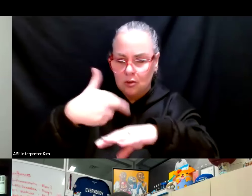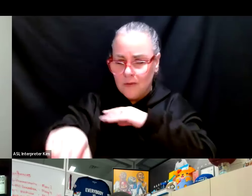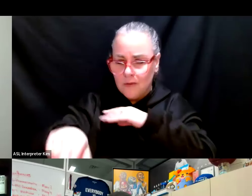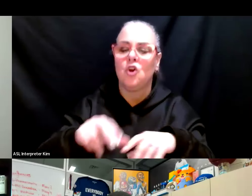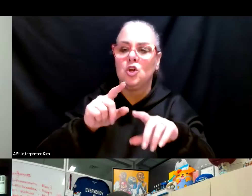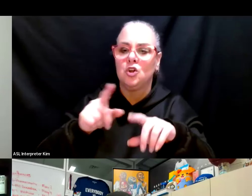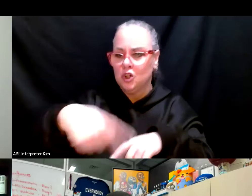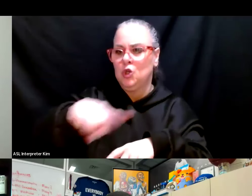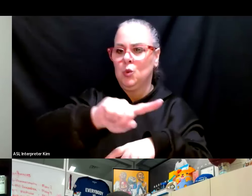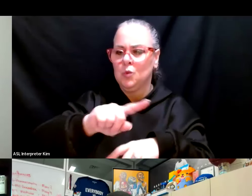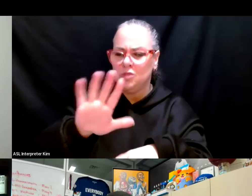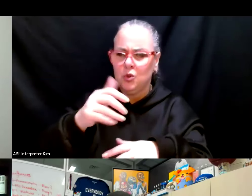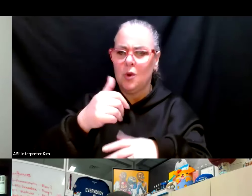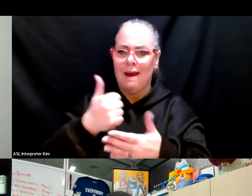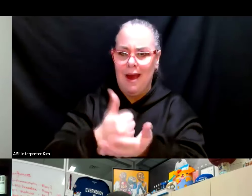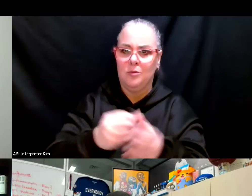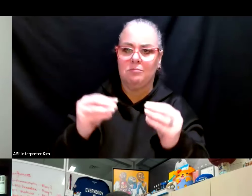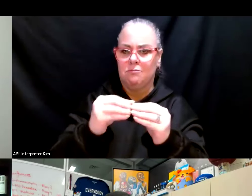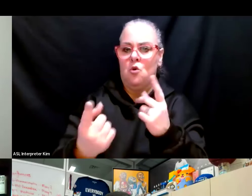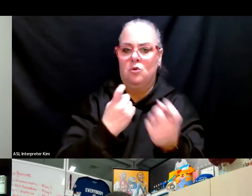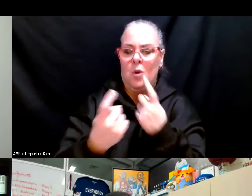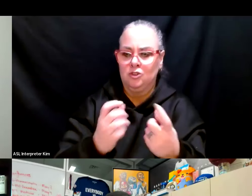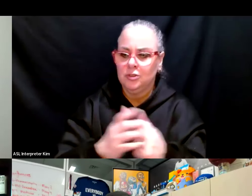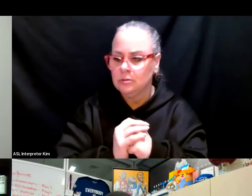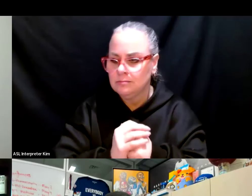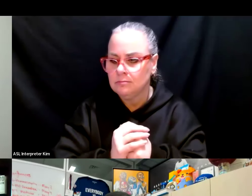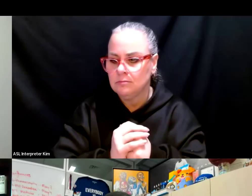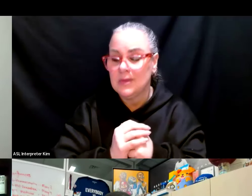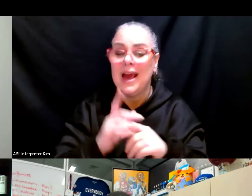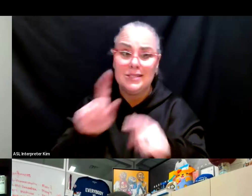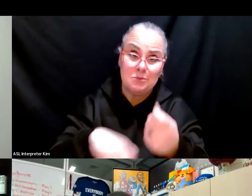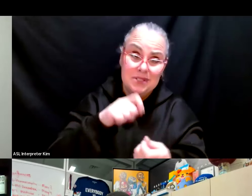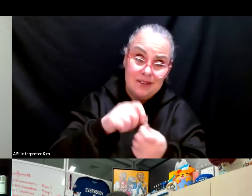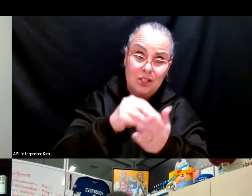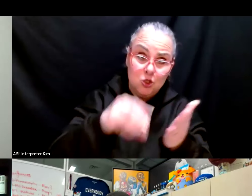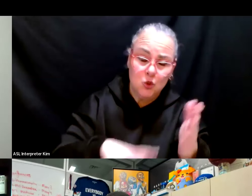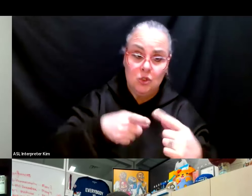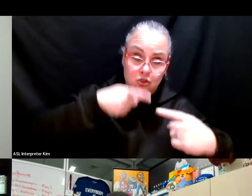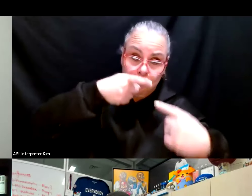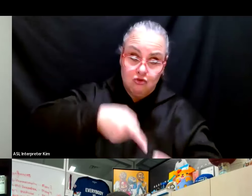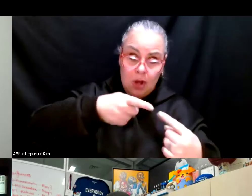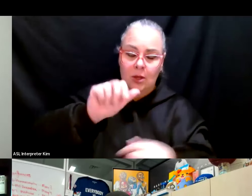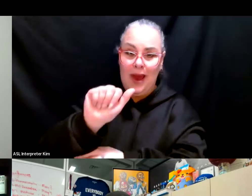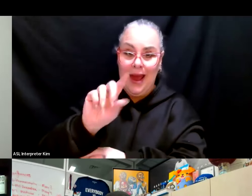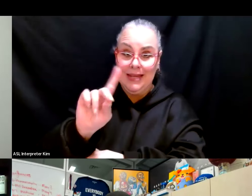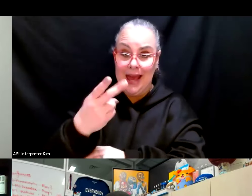Hospital, that we can refer families to. And specifically for students who are struggling with ADHD, we do have